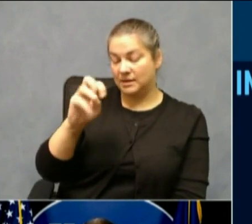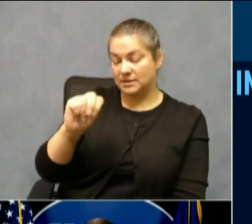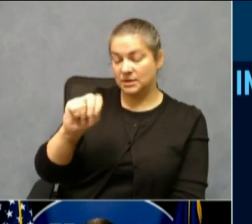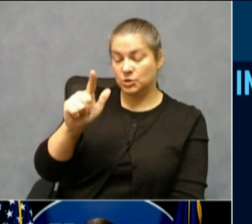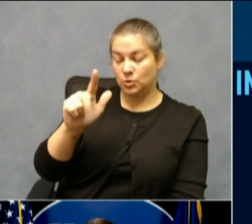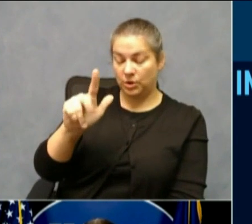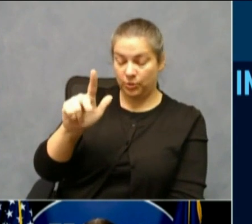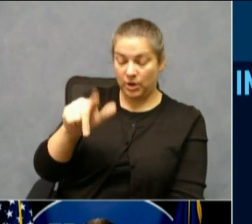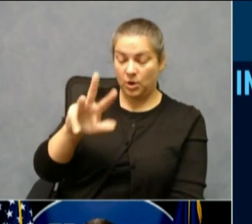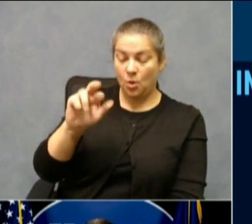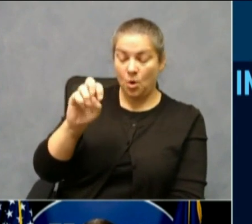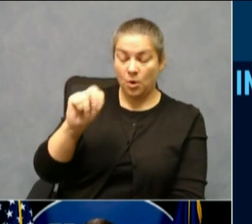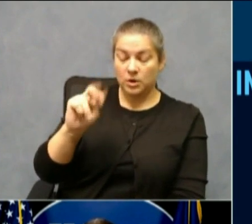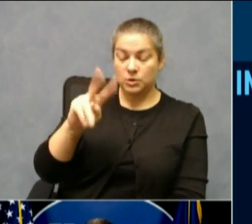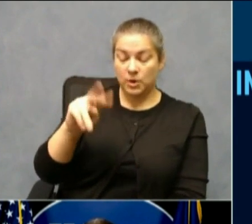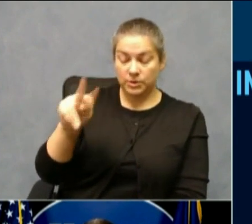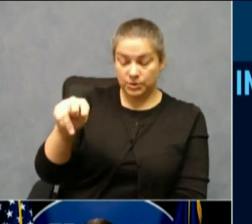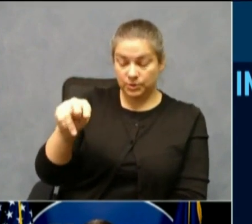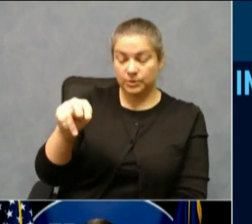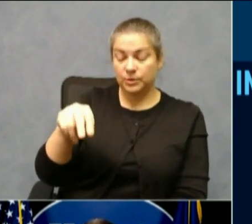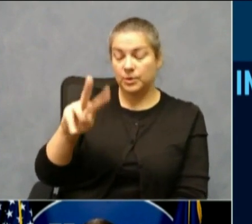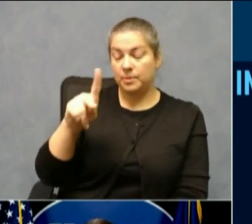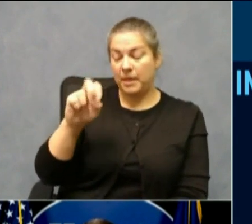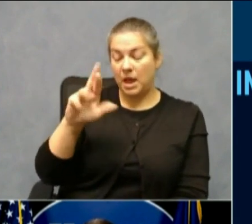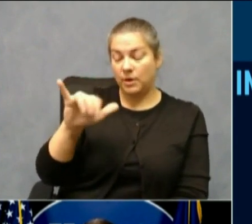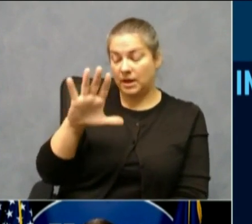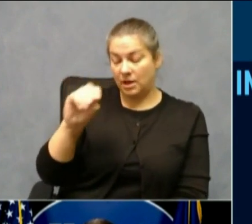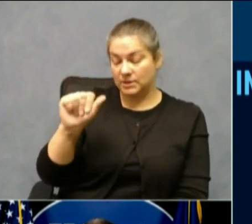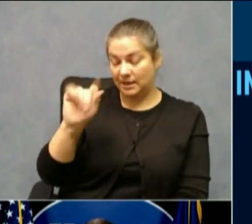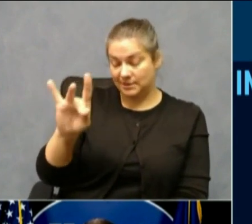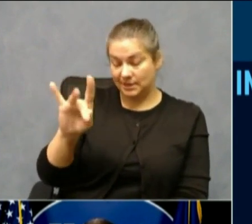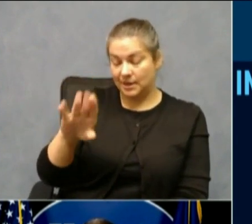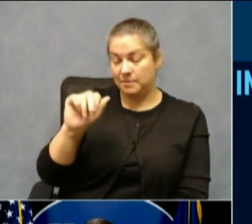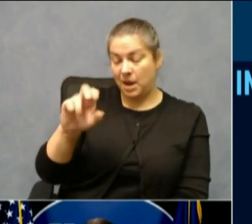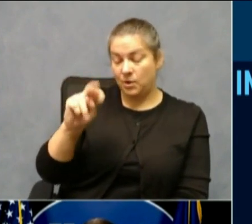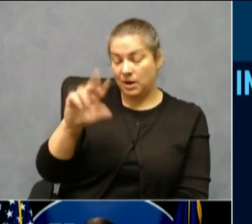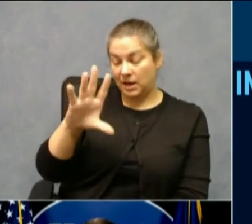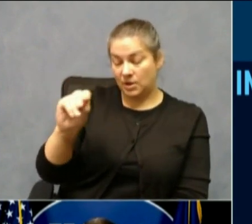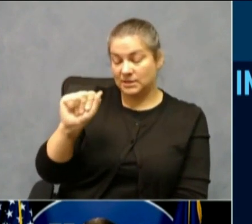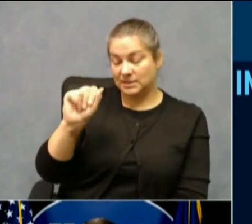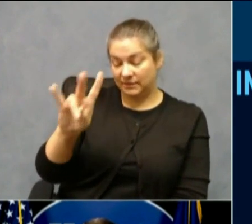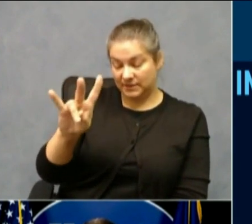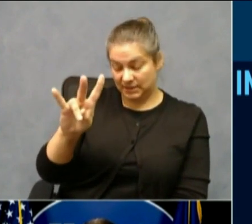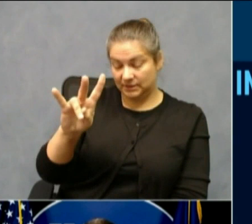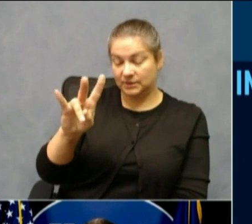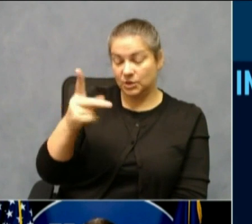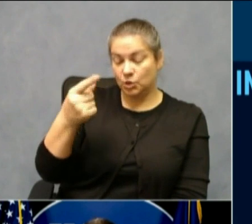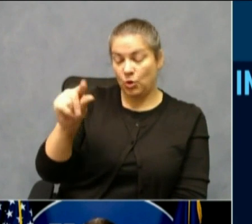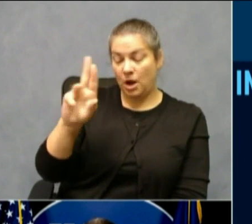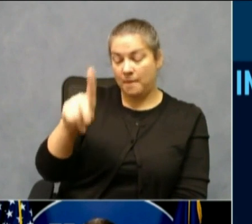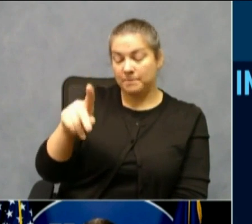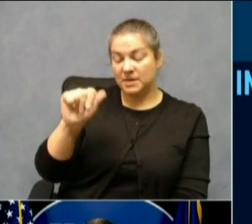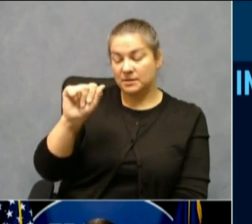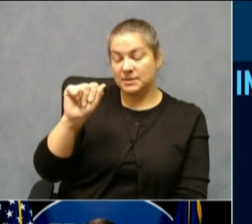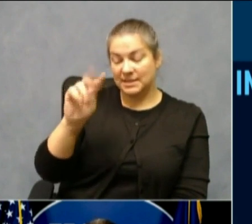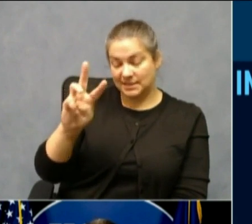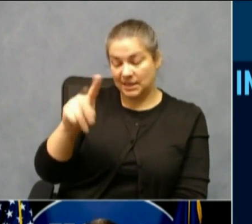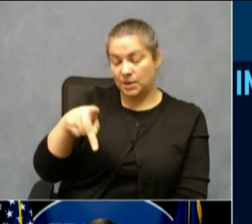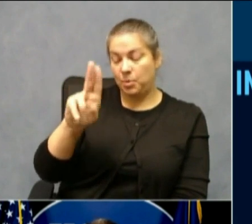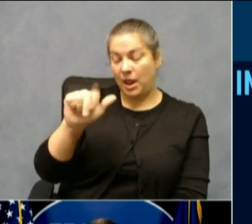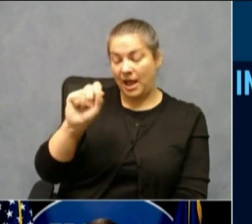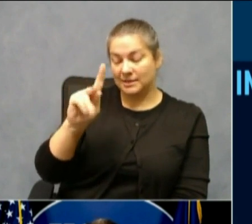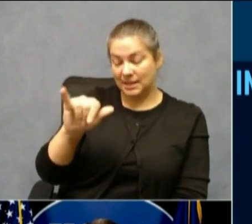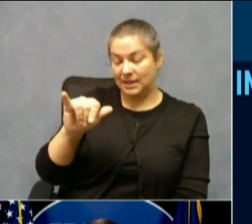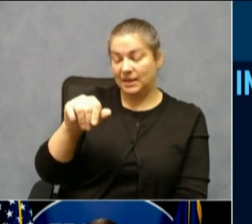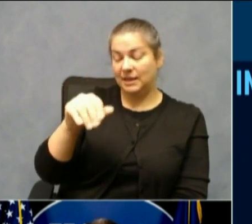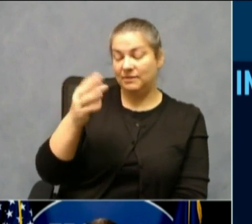Warren, 22, Perry County, 18, Barron County, 17, Greenup, 16, Pulaski, 15,